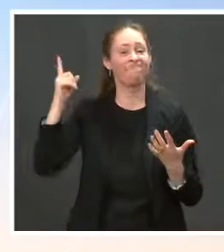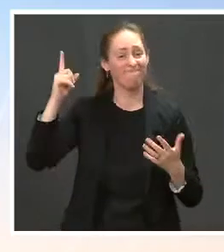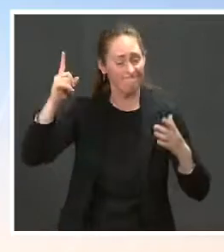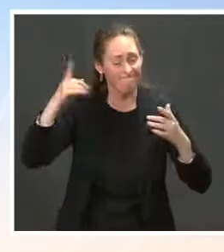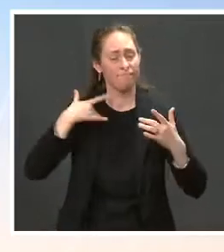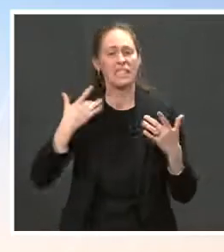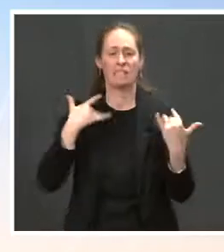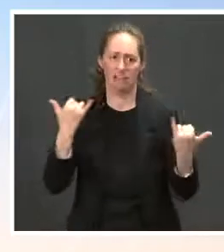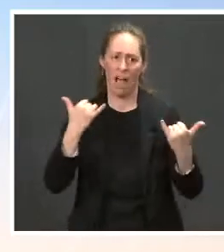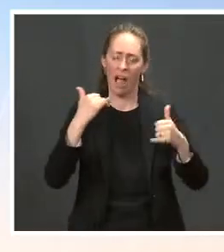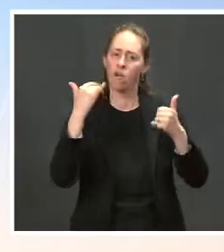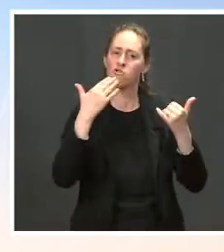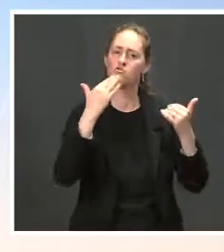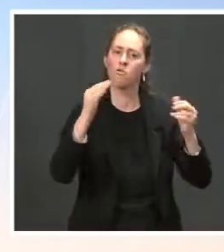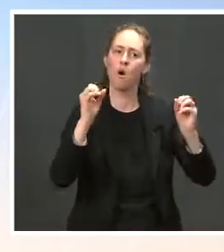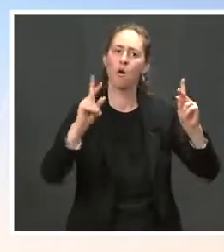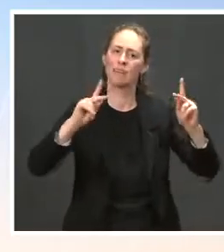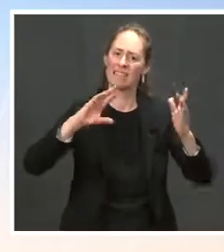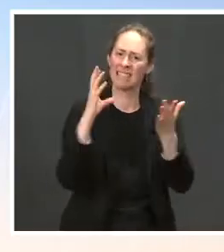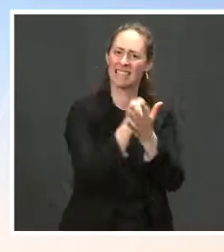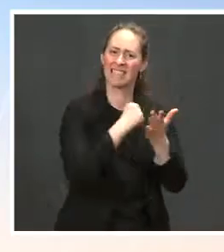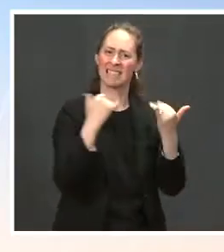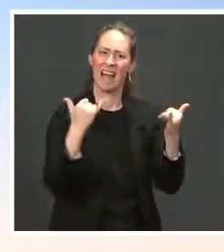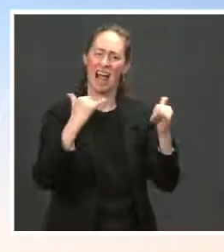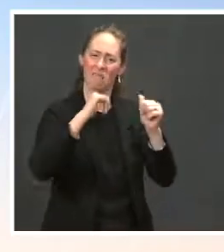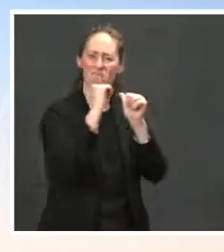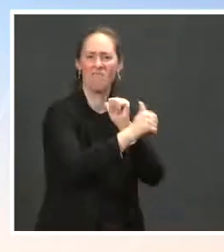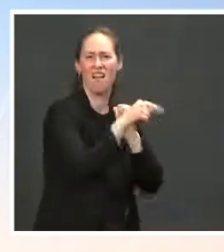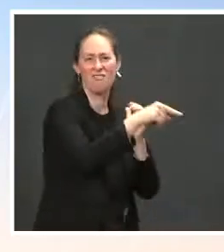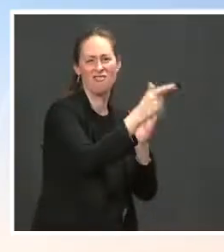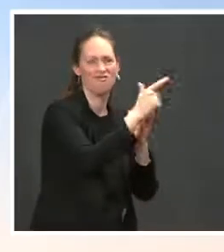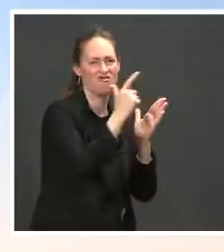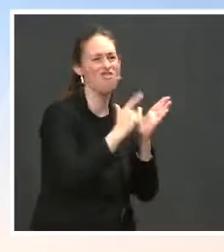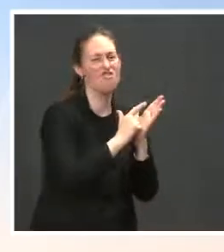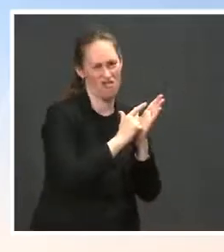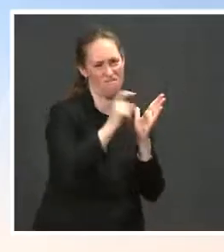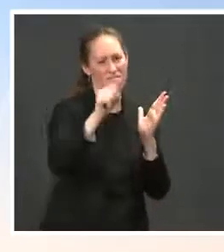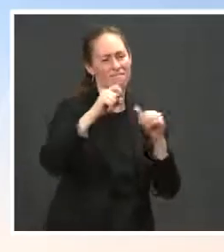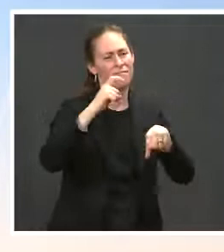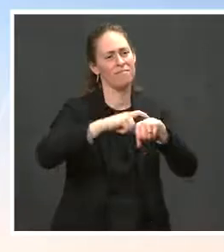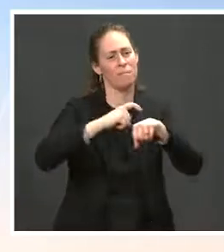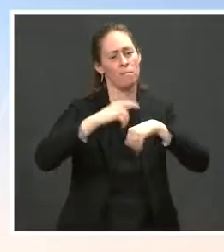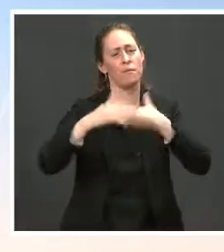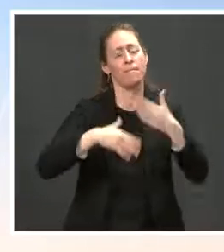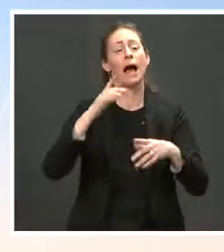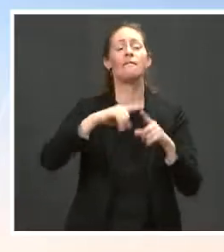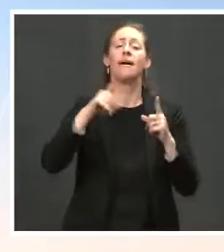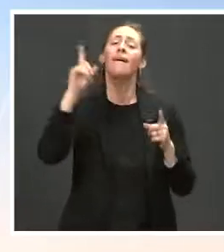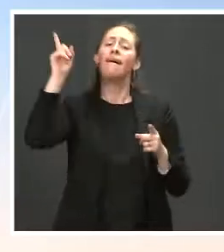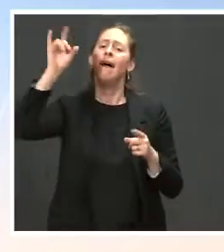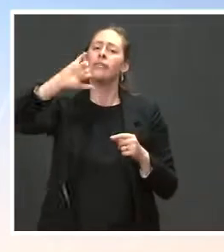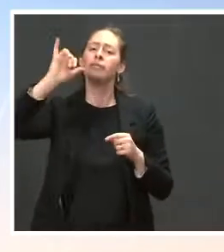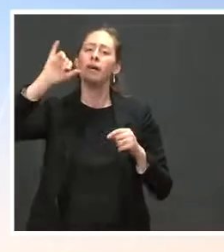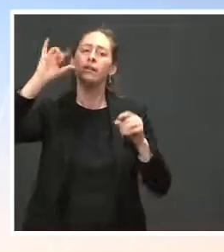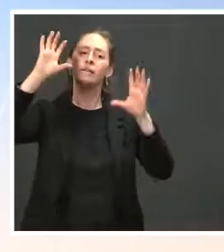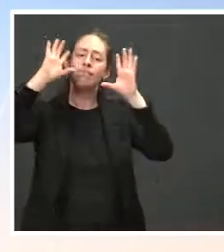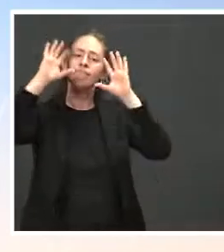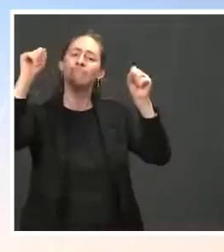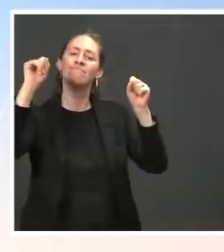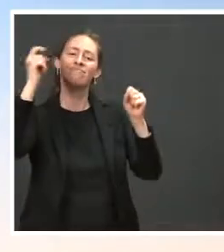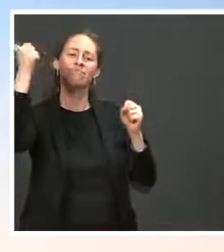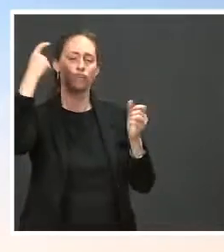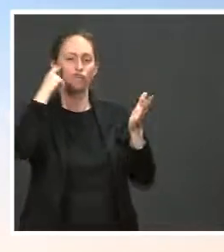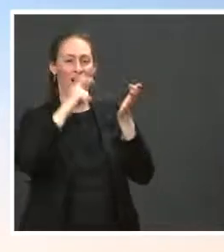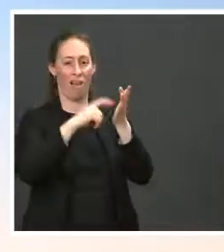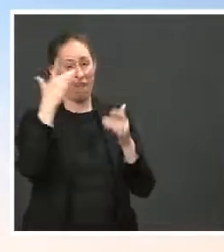everyone's efforts in getting this legislation passed and move forward. But he also recognizes, having served 36 years in the Senate, that